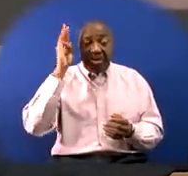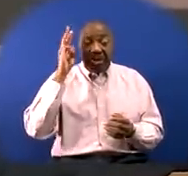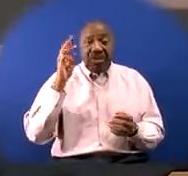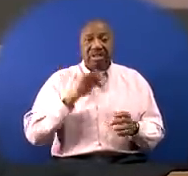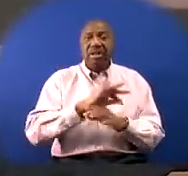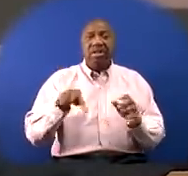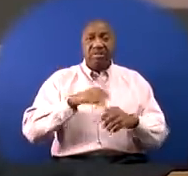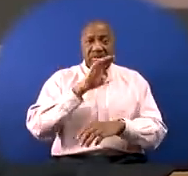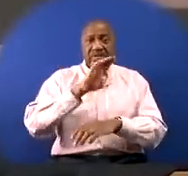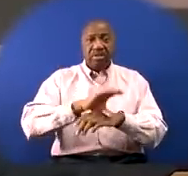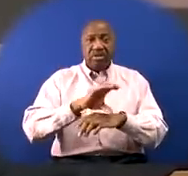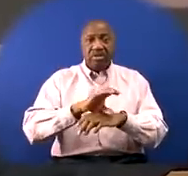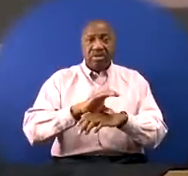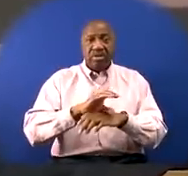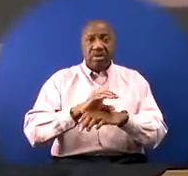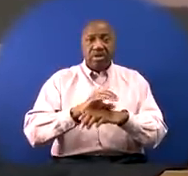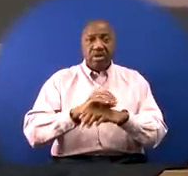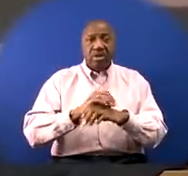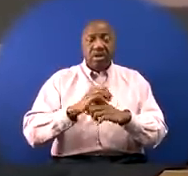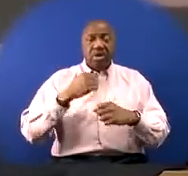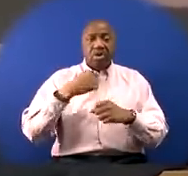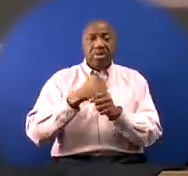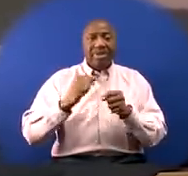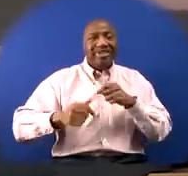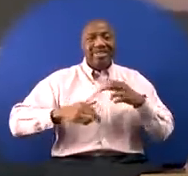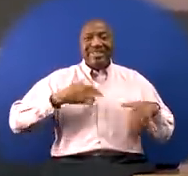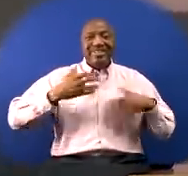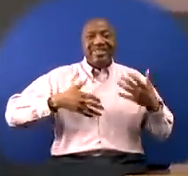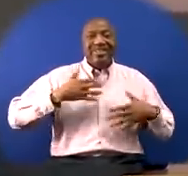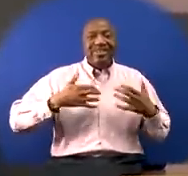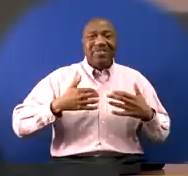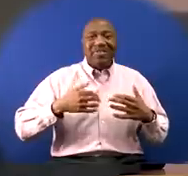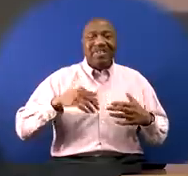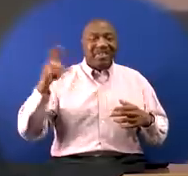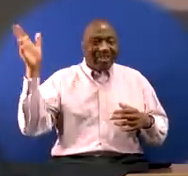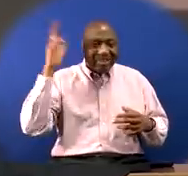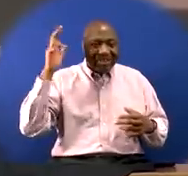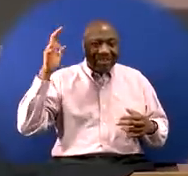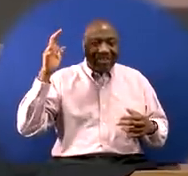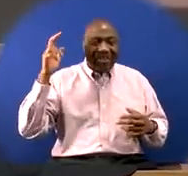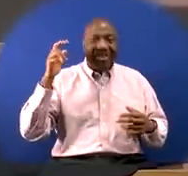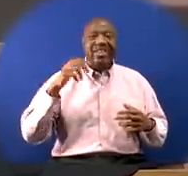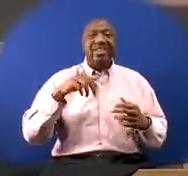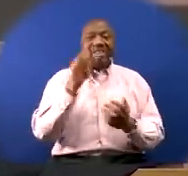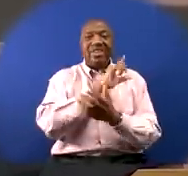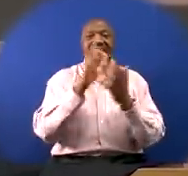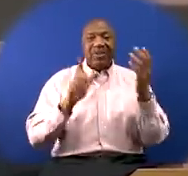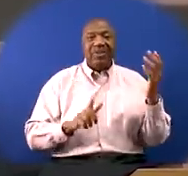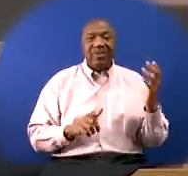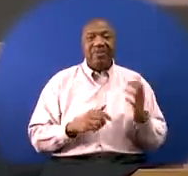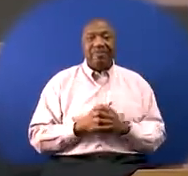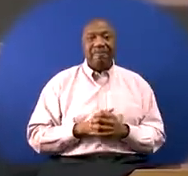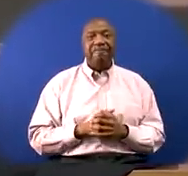church who make a joyful noise unto the Lord.